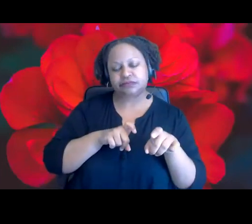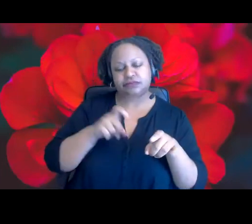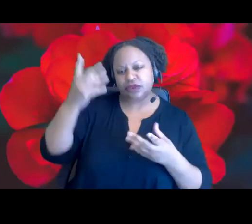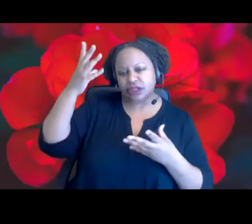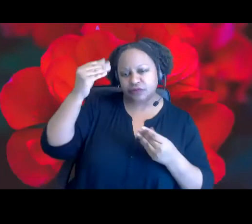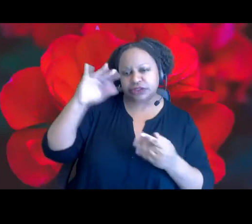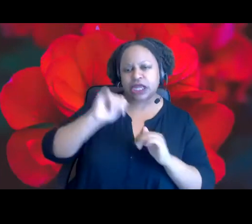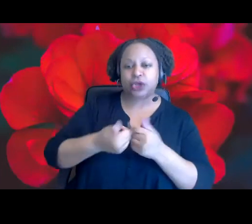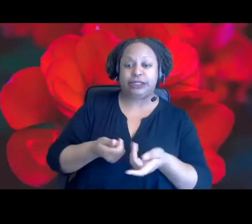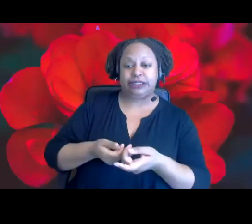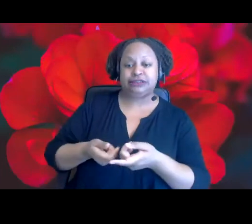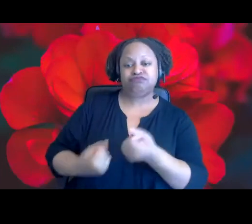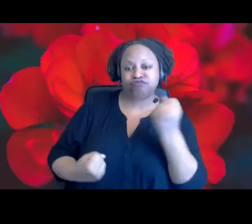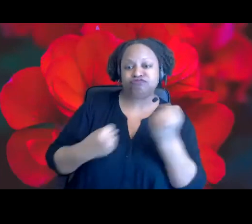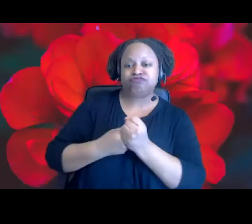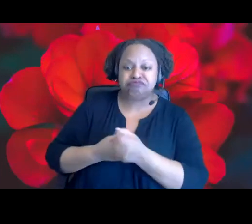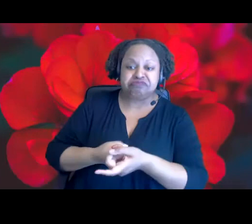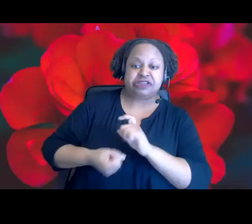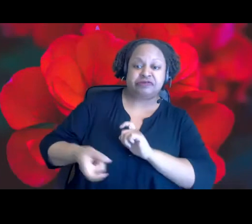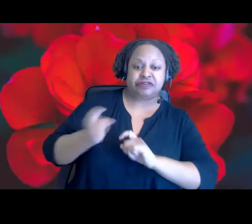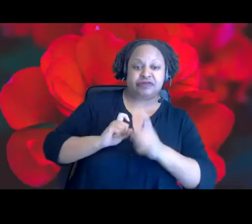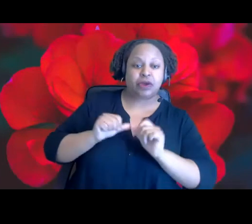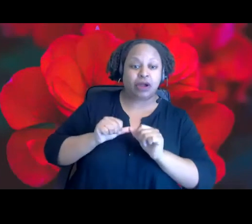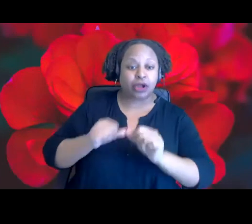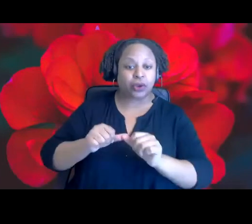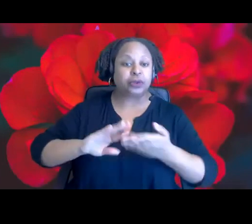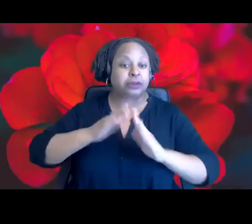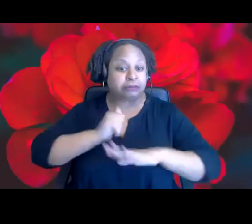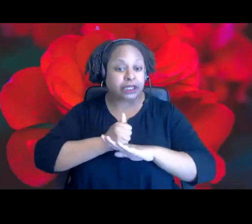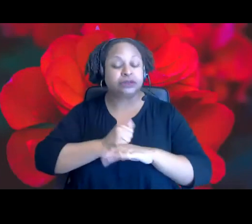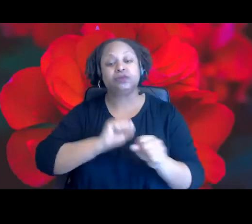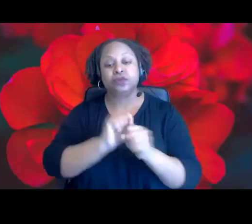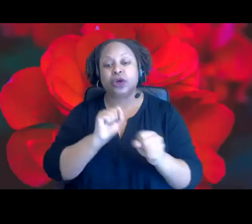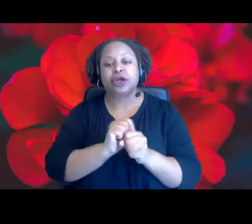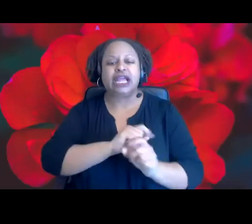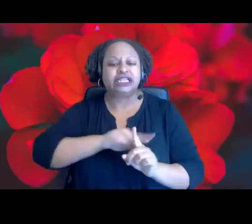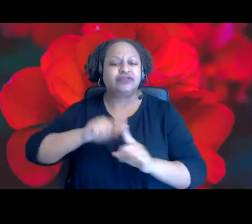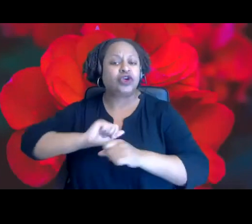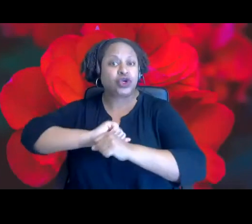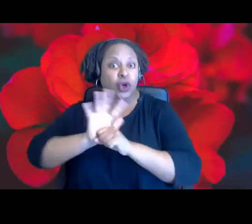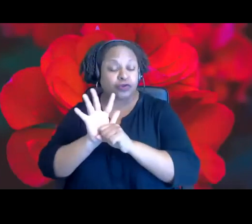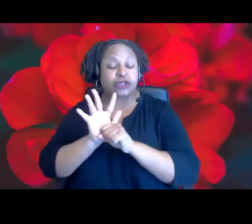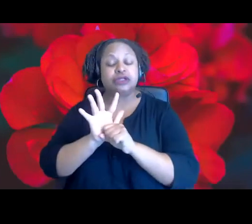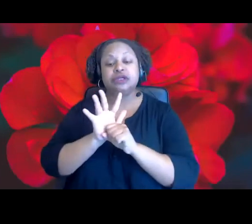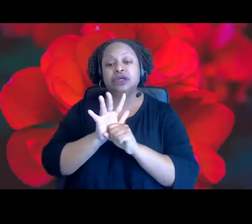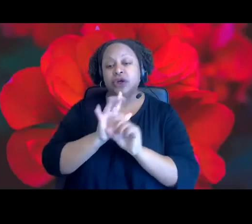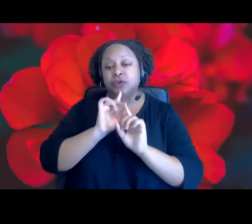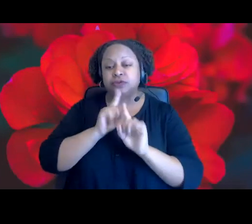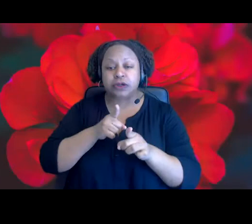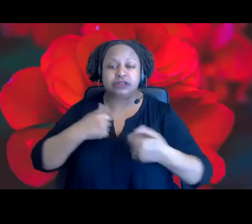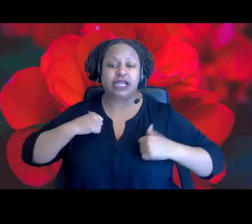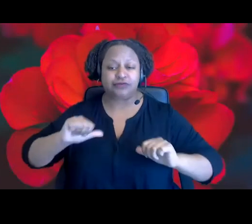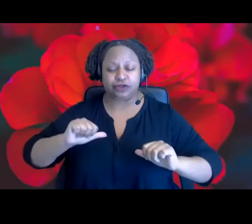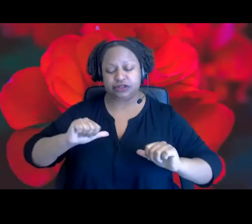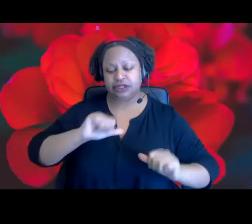COVID-19 response effort initiatives. These initiatives are really helping artists and arts organizations